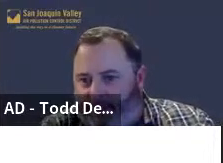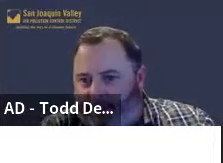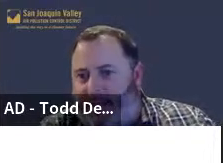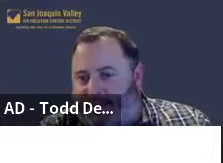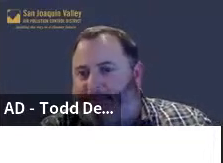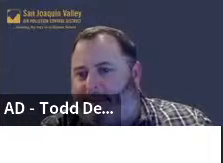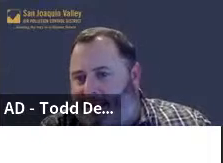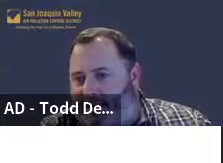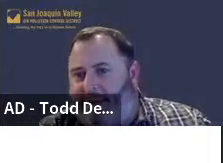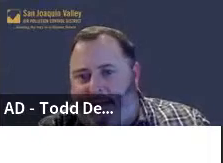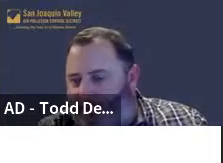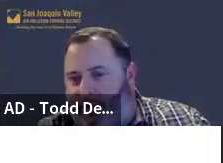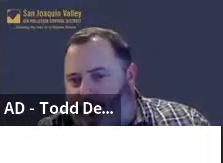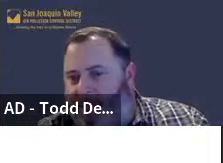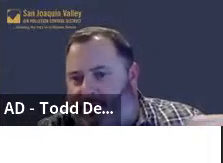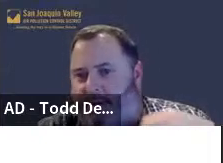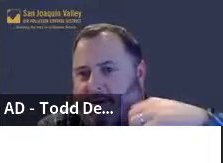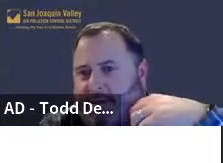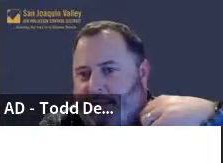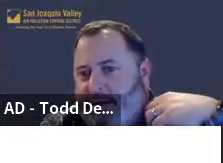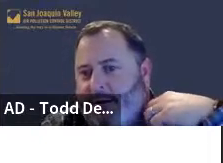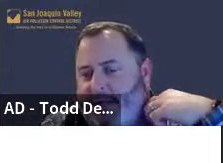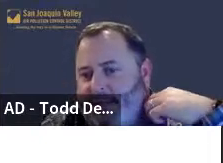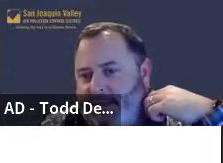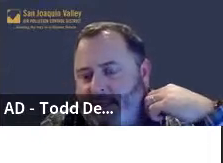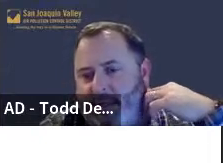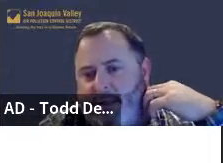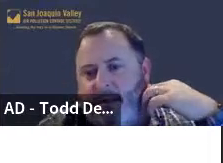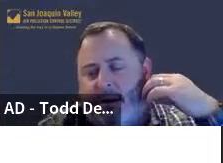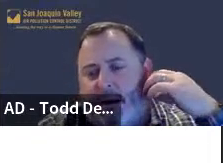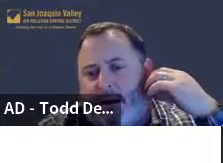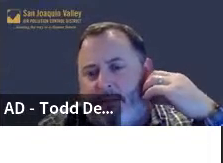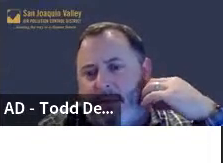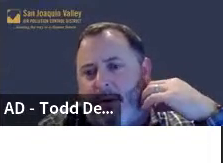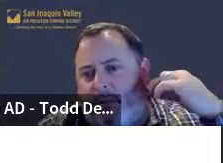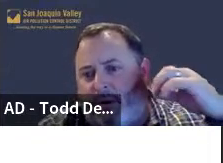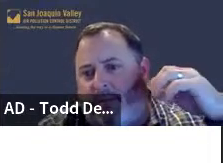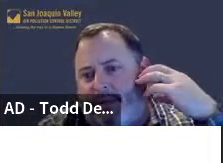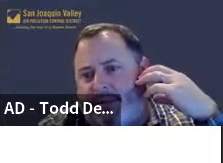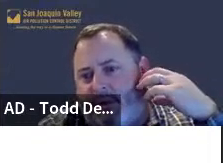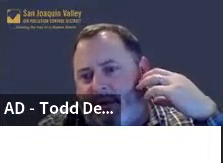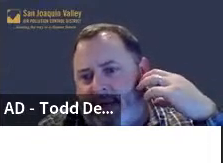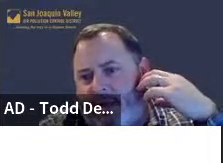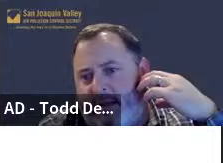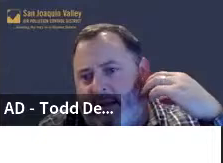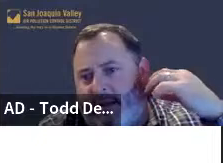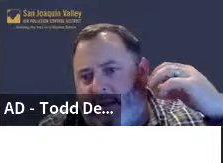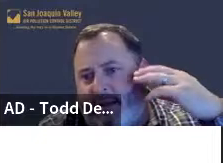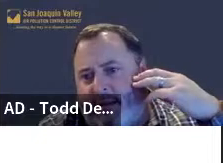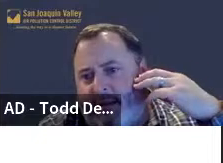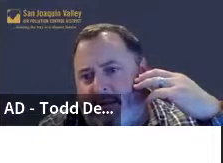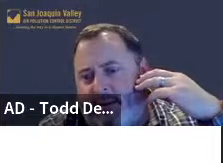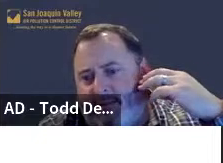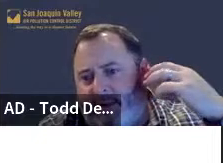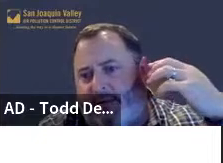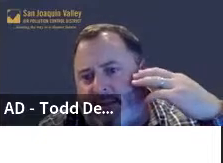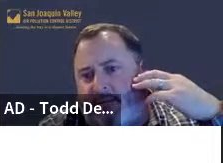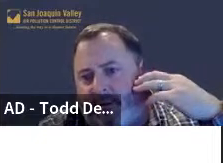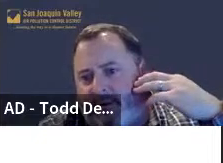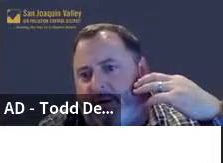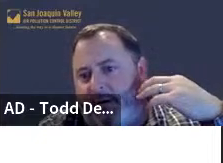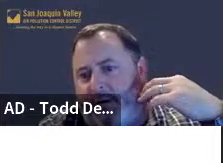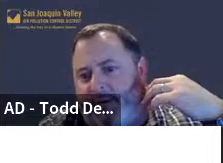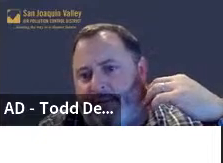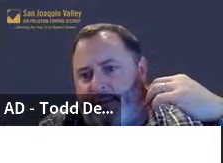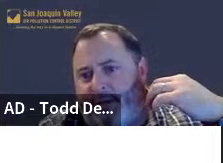panel would accept it, and those considerations. But we want to make sure that the vehicle